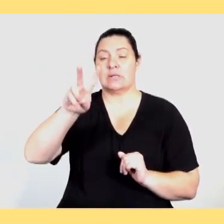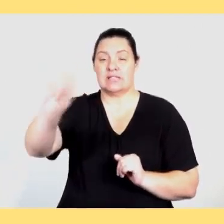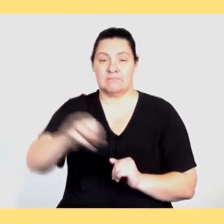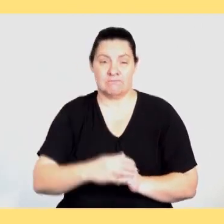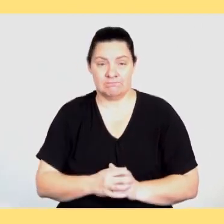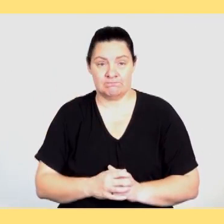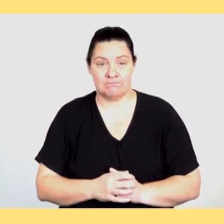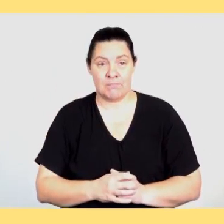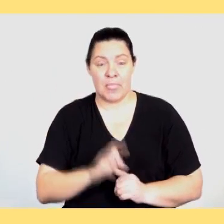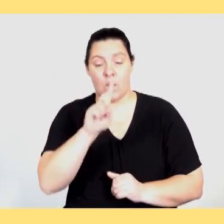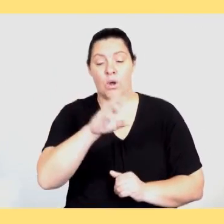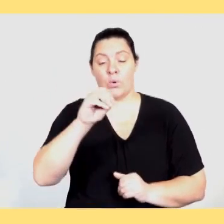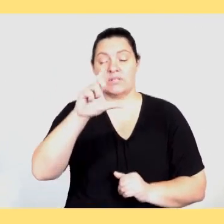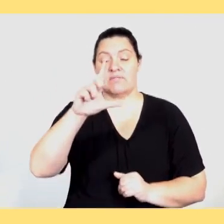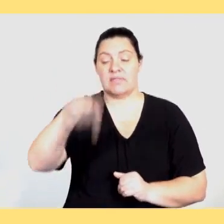107,620.